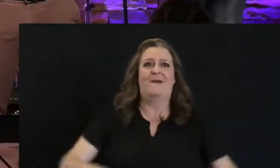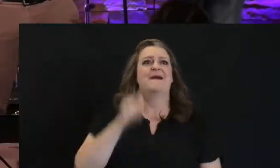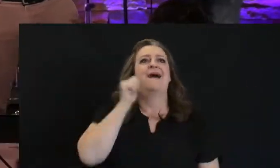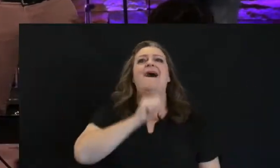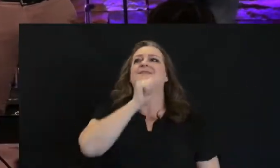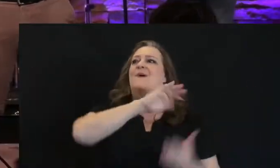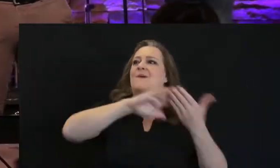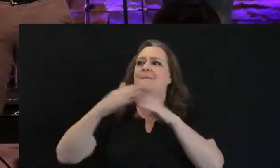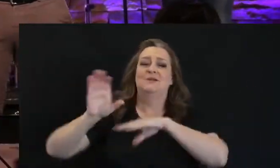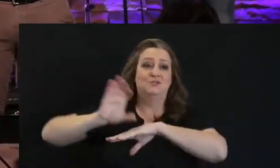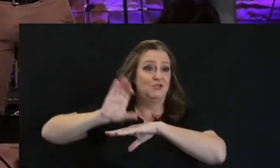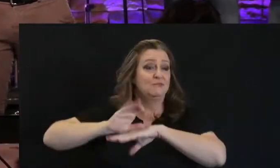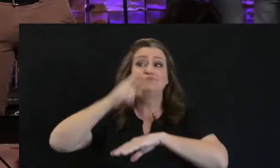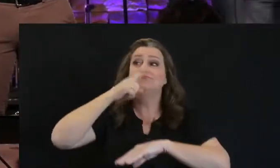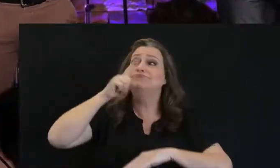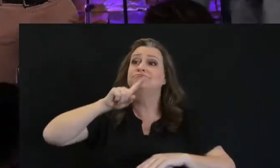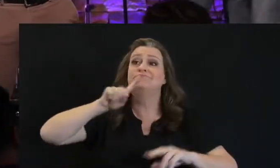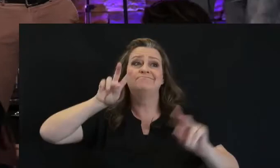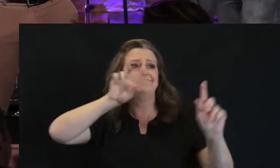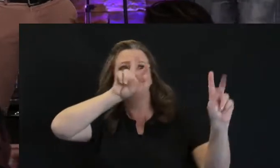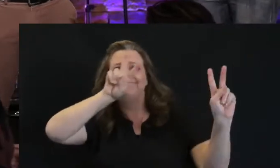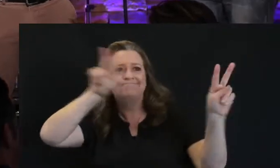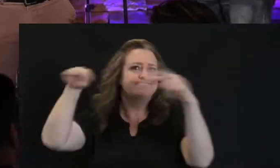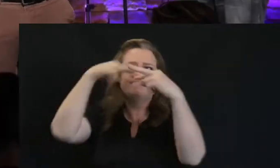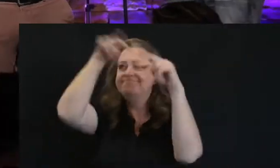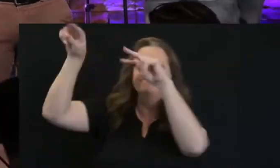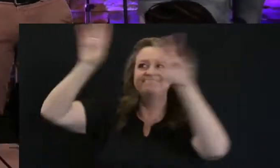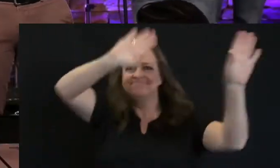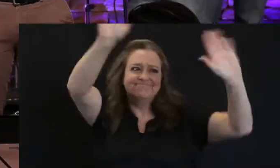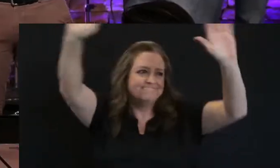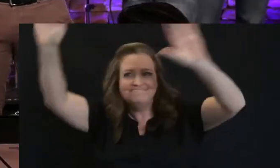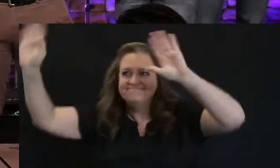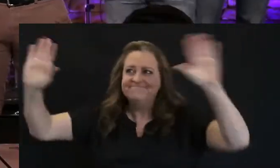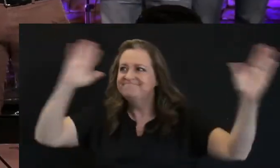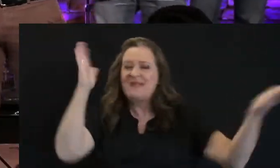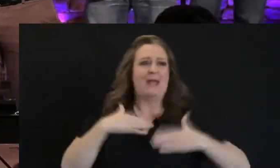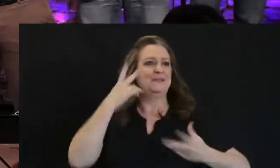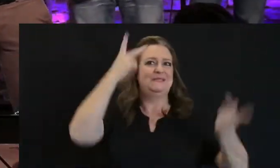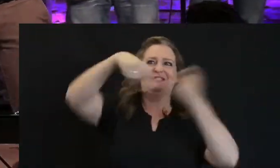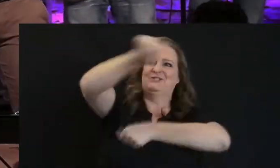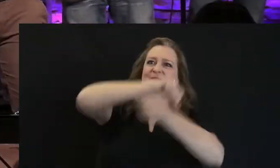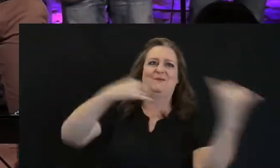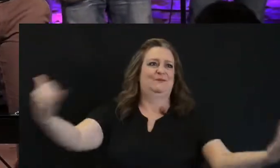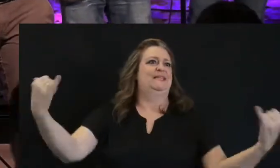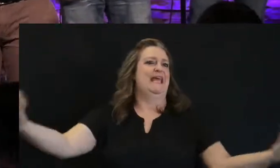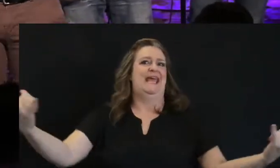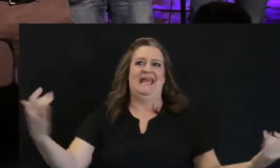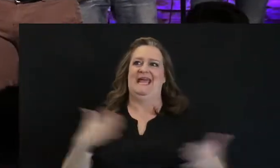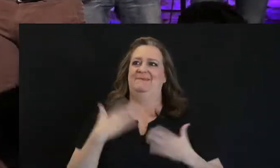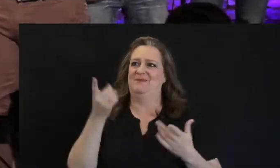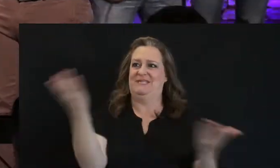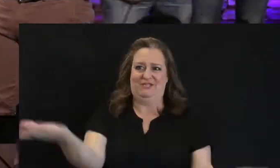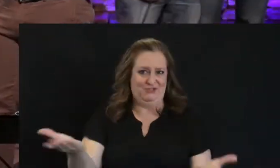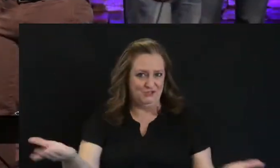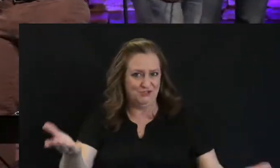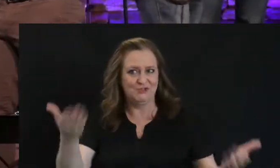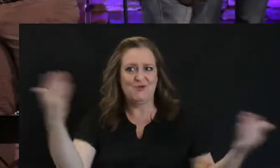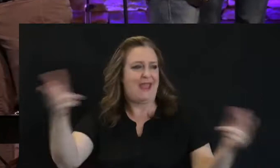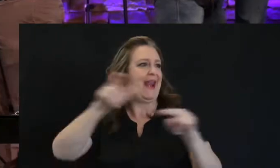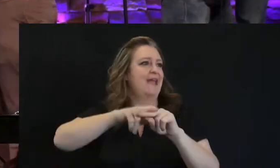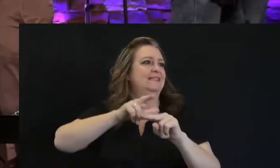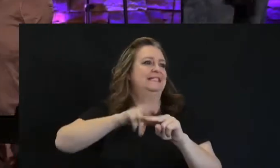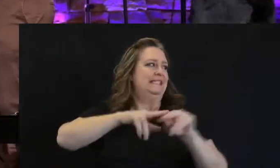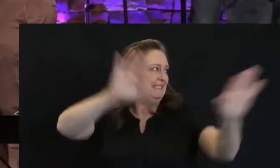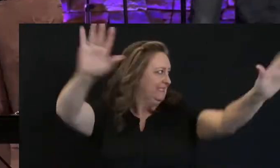Arizona Community Church. Would you just turn and give a friendly wave to the people around you? Let them know you're glad to see them here. Then you can go ahead and have a seat.